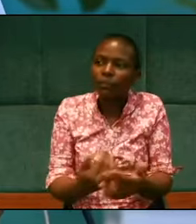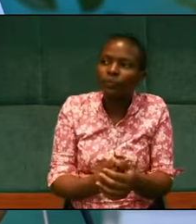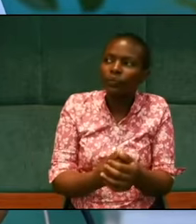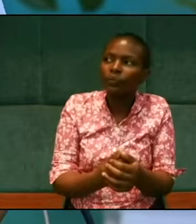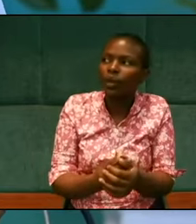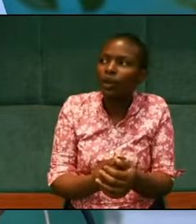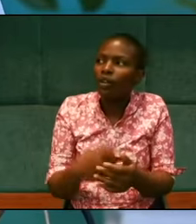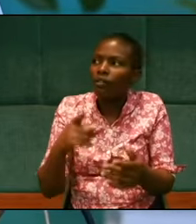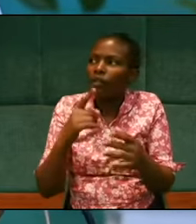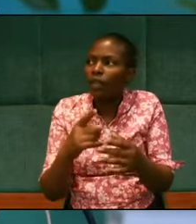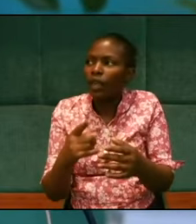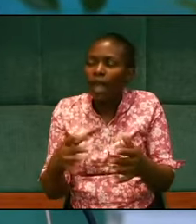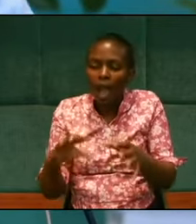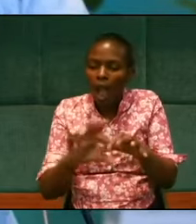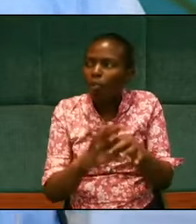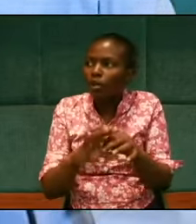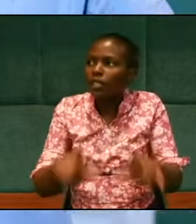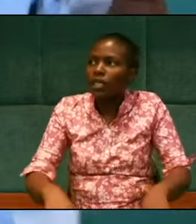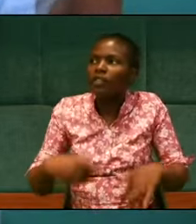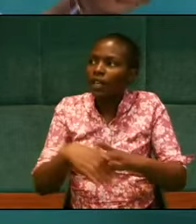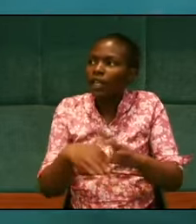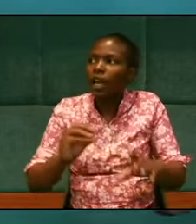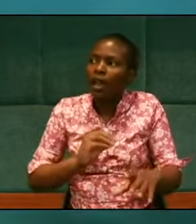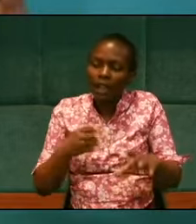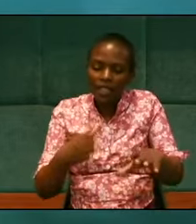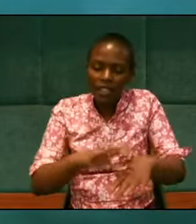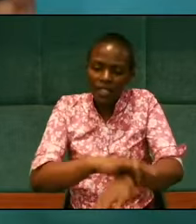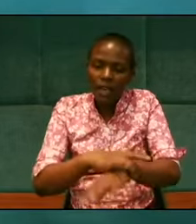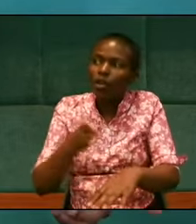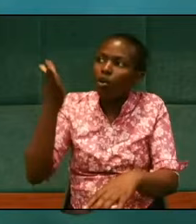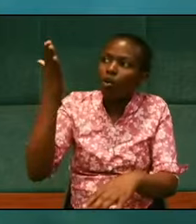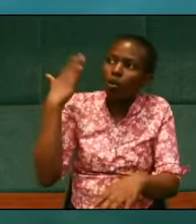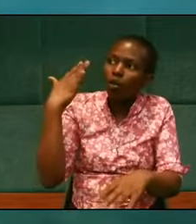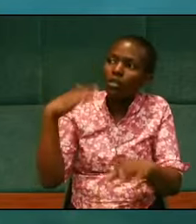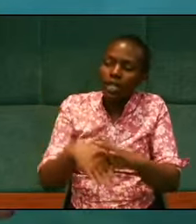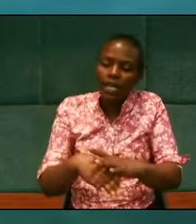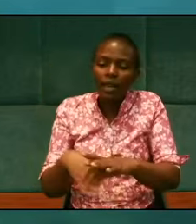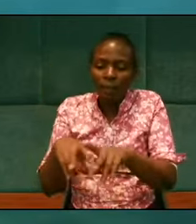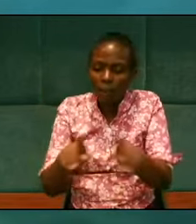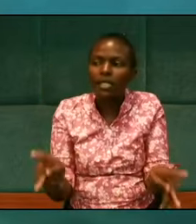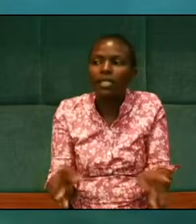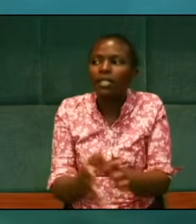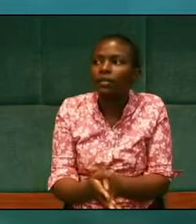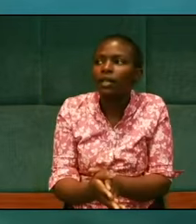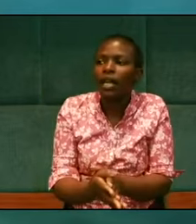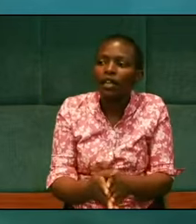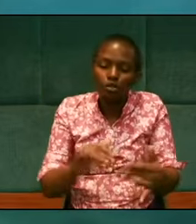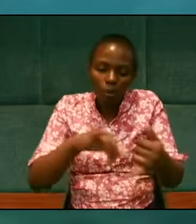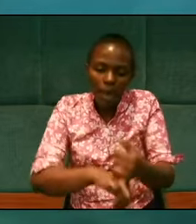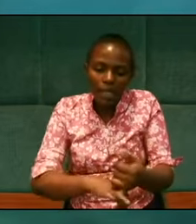place. Marriage did not come. I said it yesterday on the first day, on the second day. It came on the sixth day.